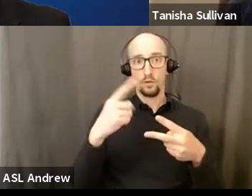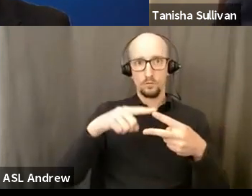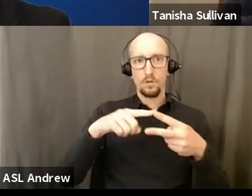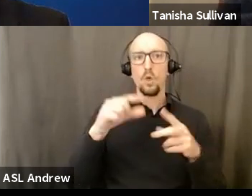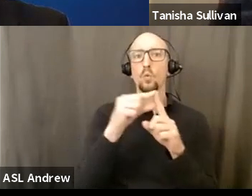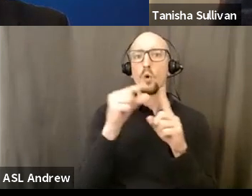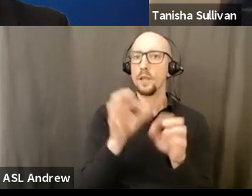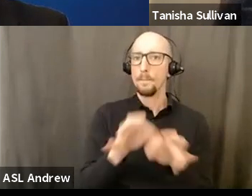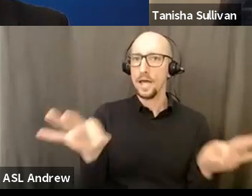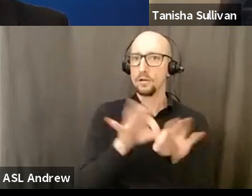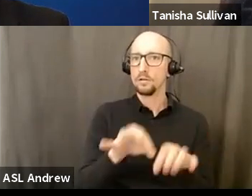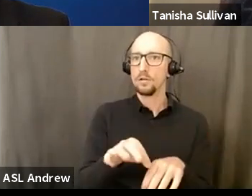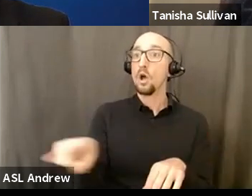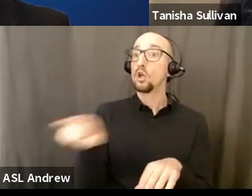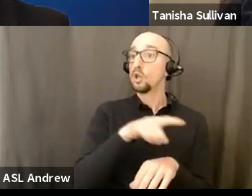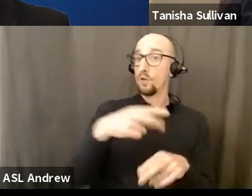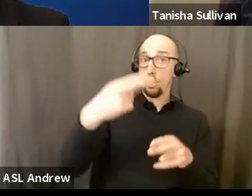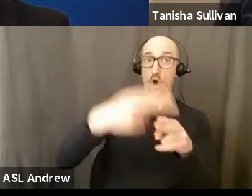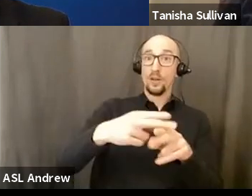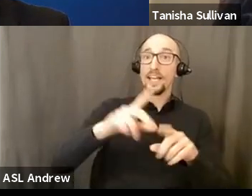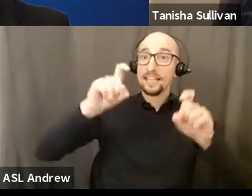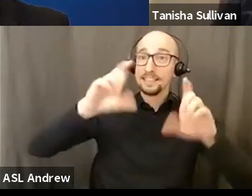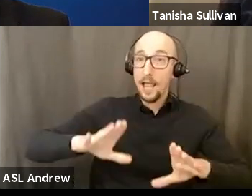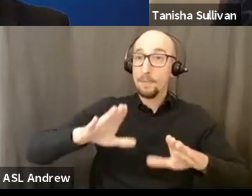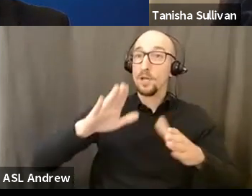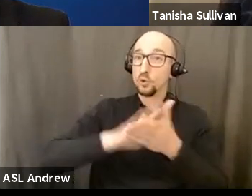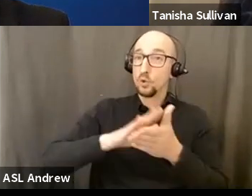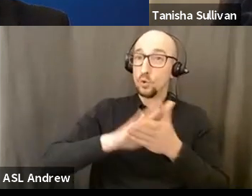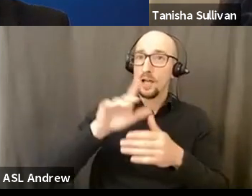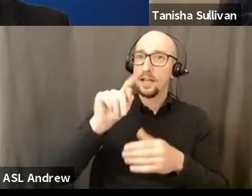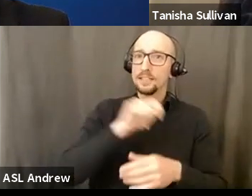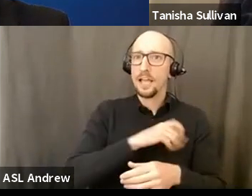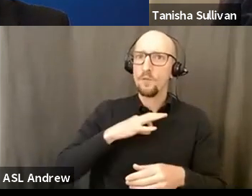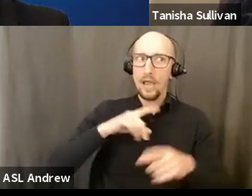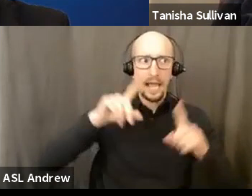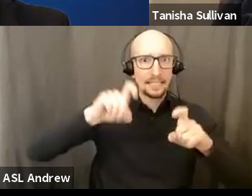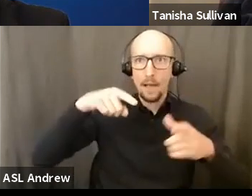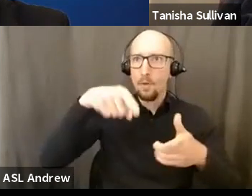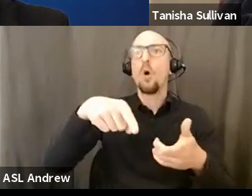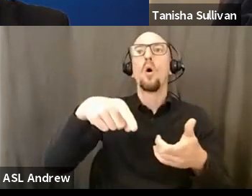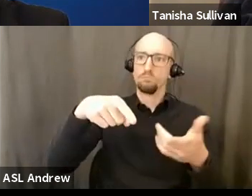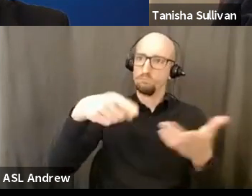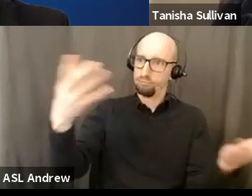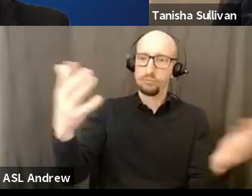allowing yourselves to be called the Exam School Task Force, you're projecting an internalized answer to one of the